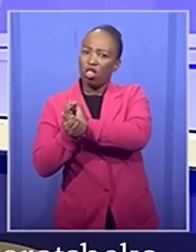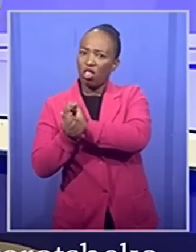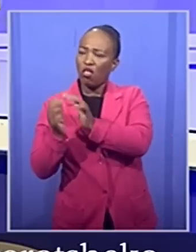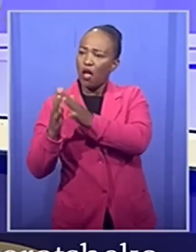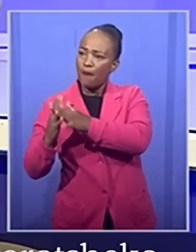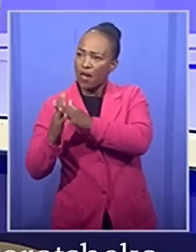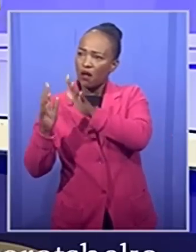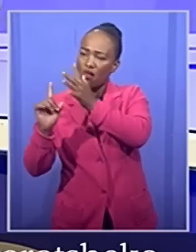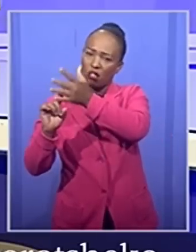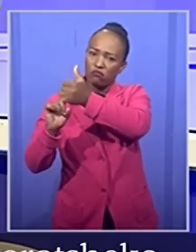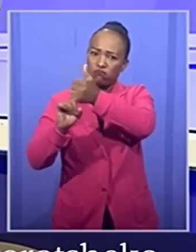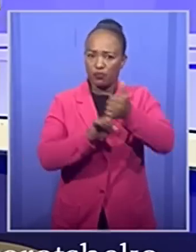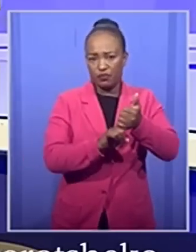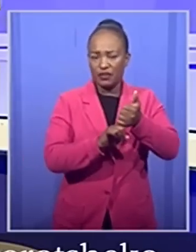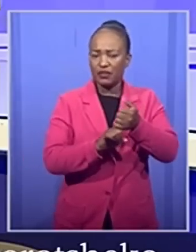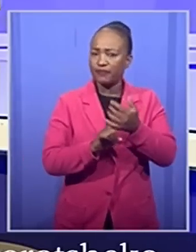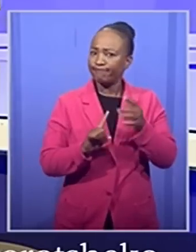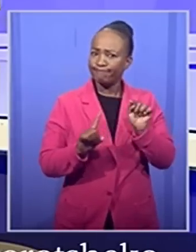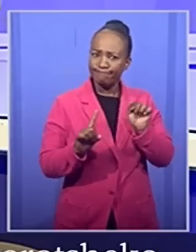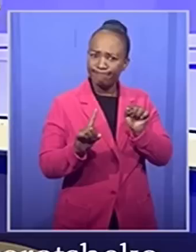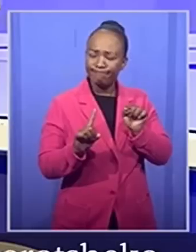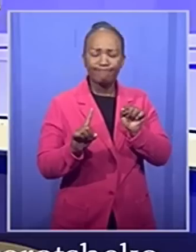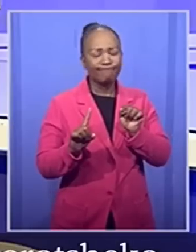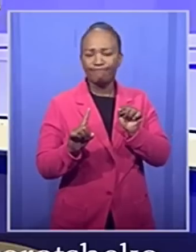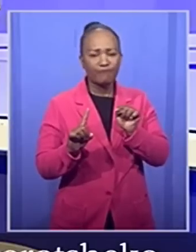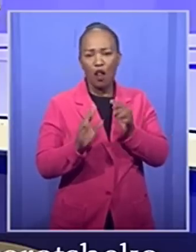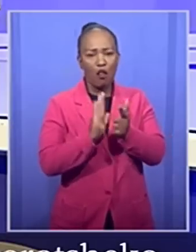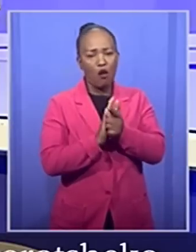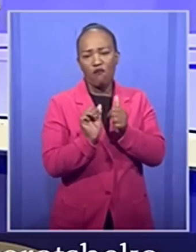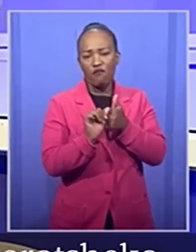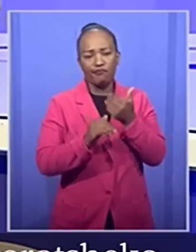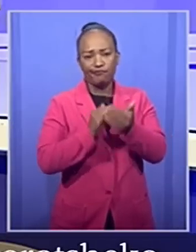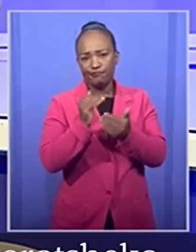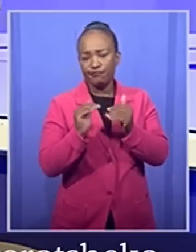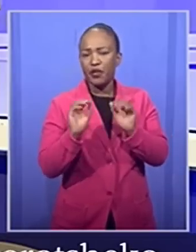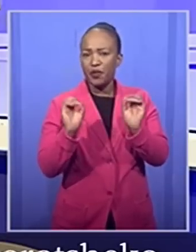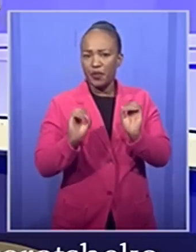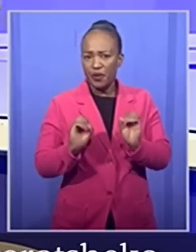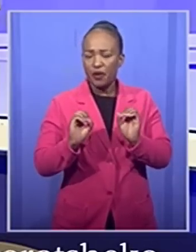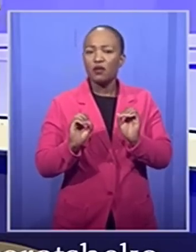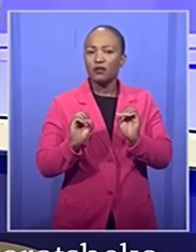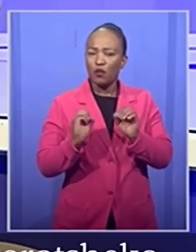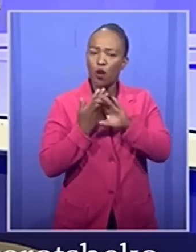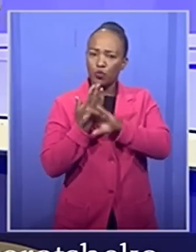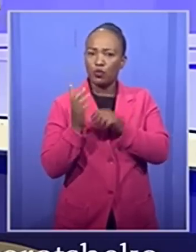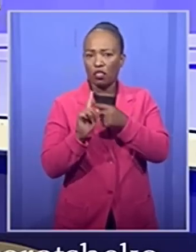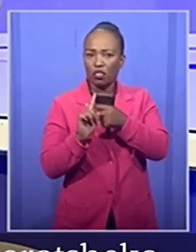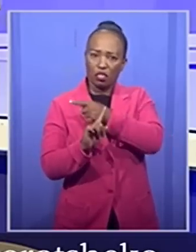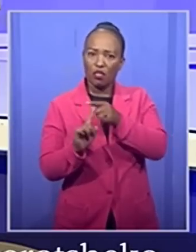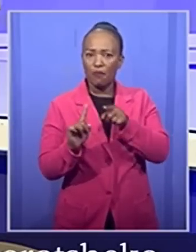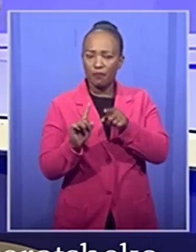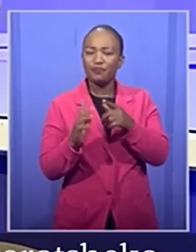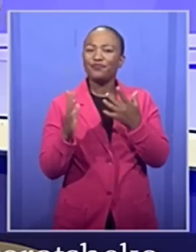tšwa Amerika go tsebagatšwe gore ga go molaong le gona go kgahlanong le molaotheo. Cholota o lebane le melato